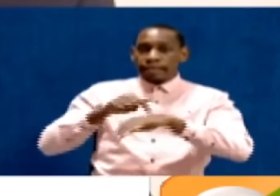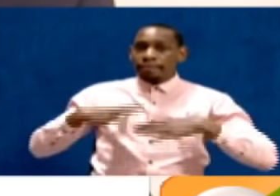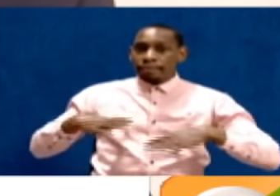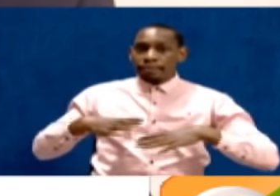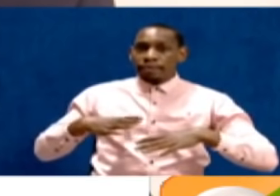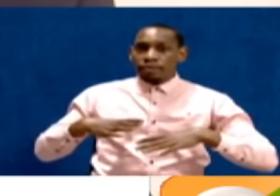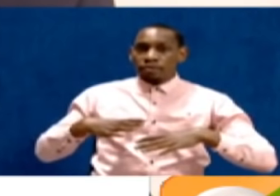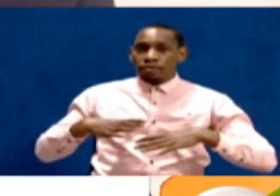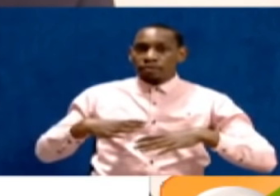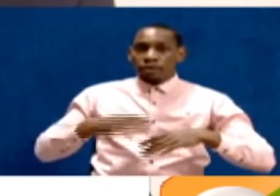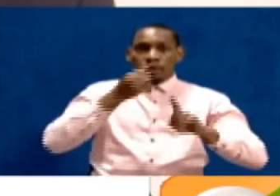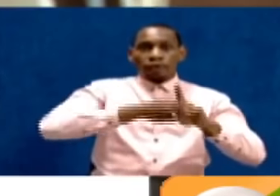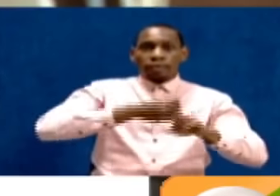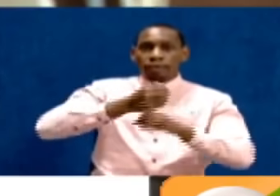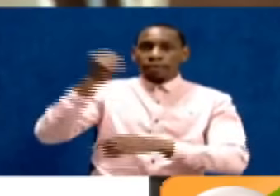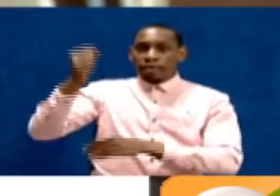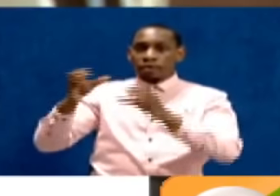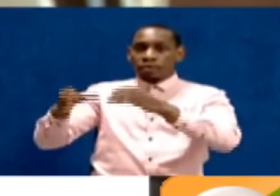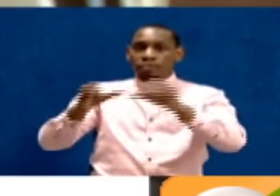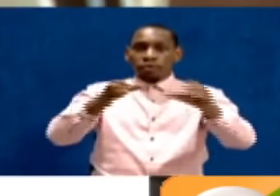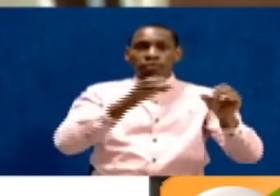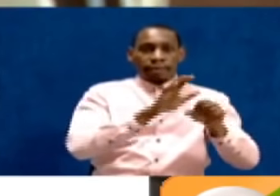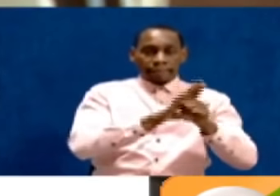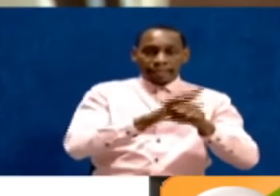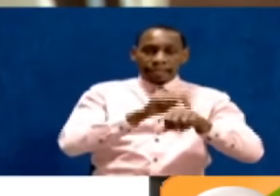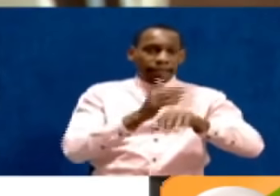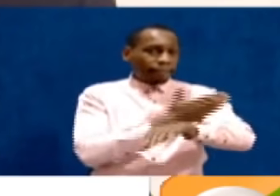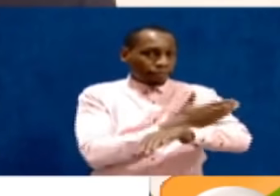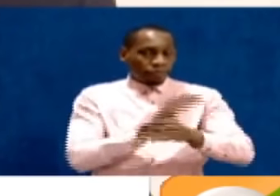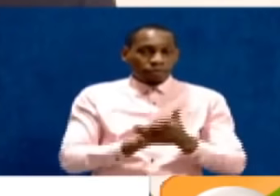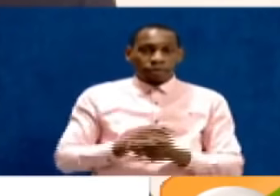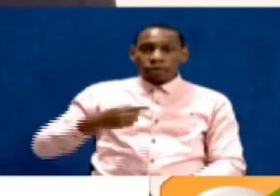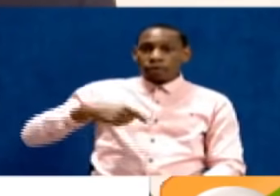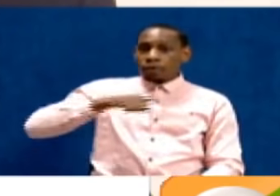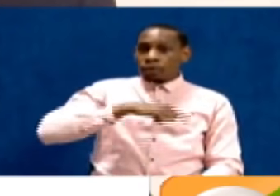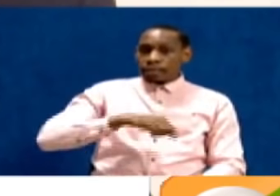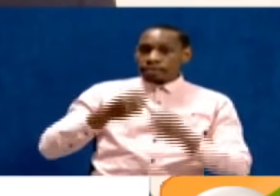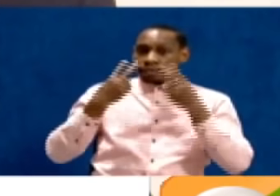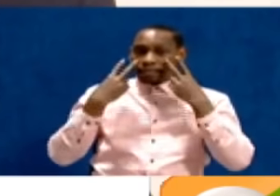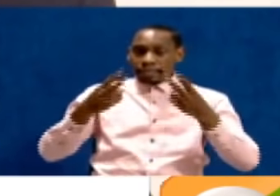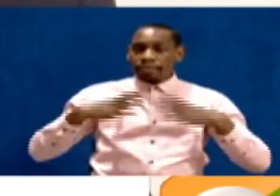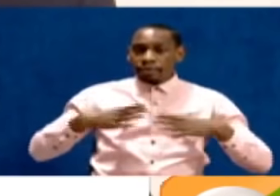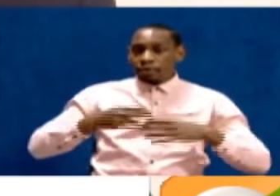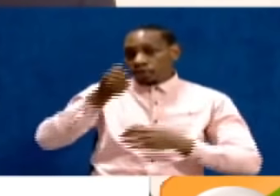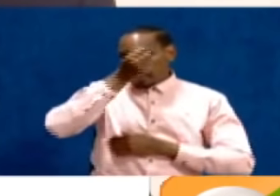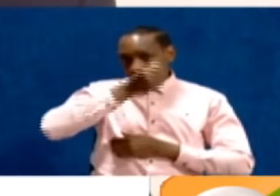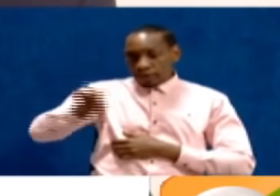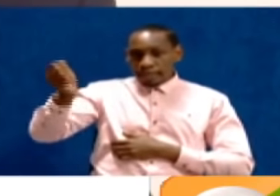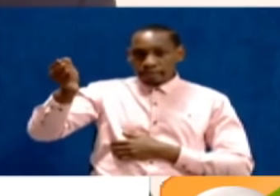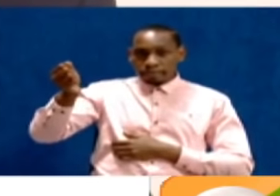people were fighting for the multipartism. At that time, we were able to see people boycotting